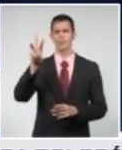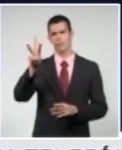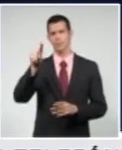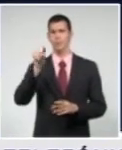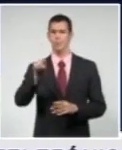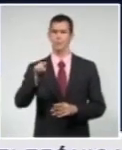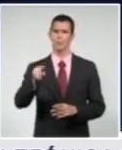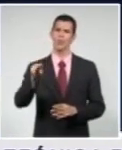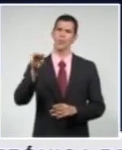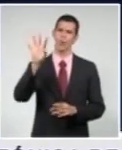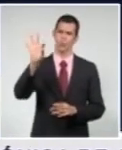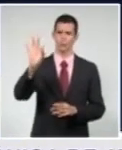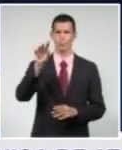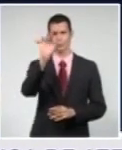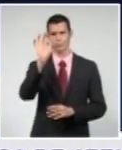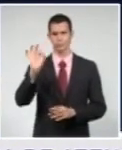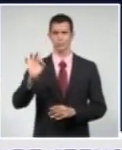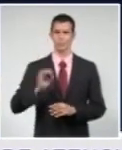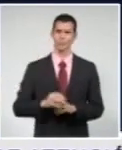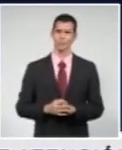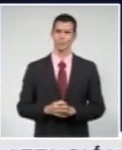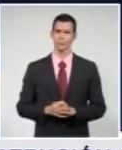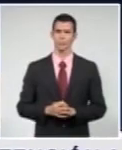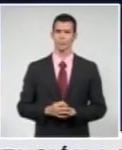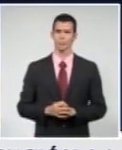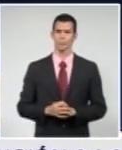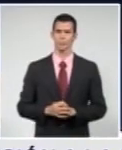being treated in intensive care.